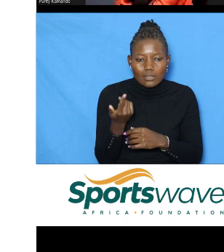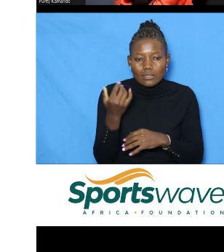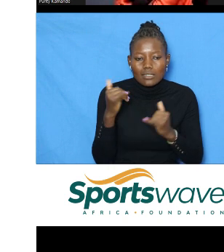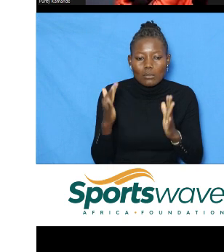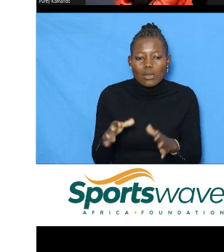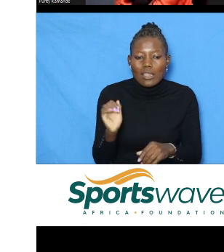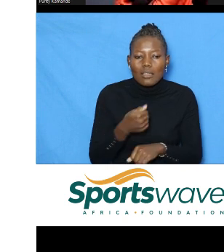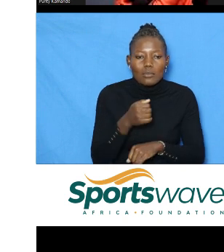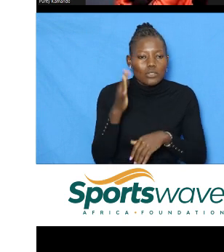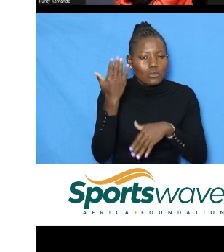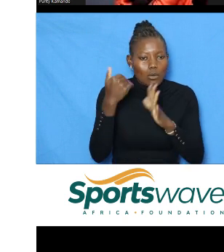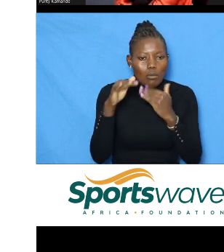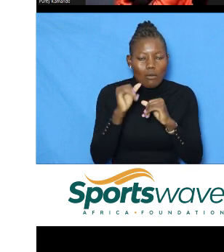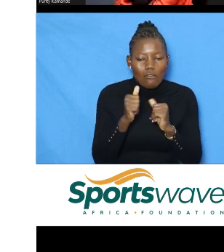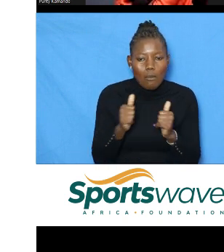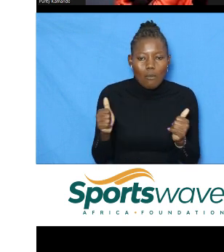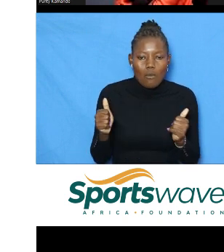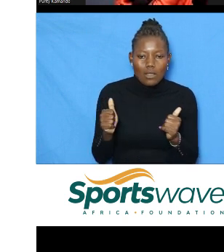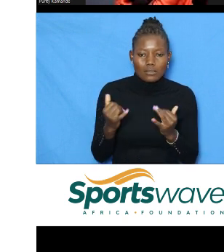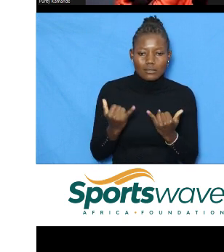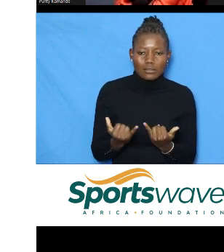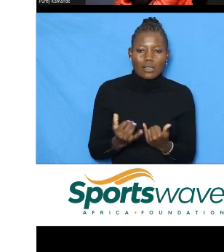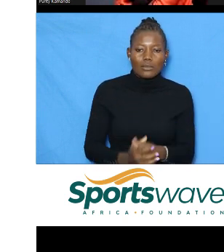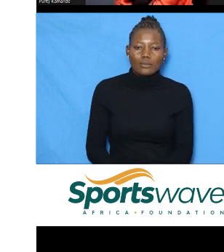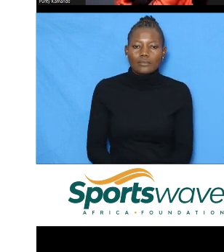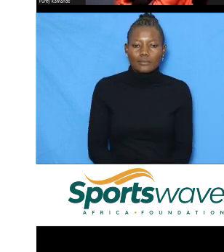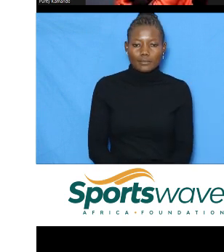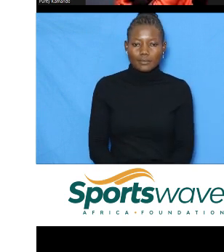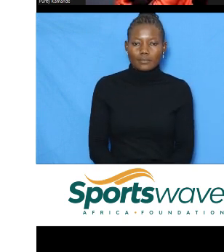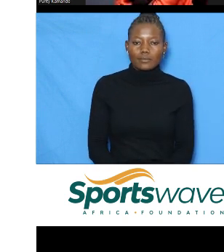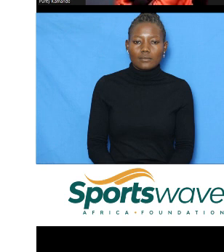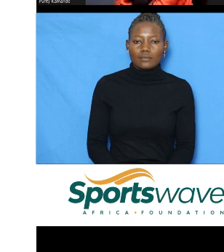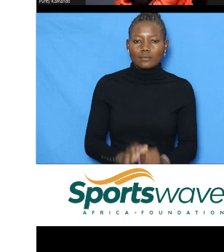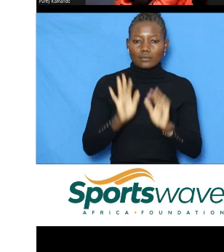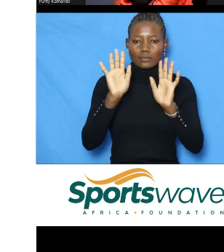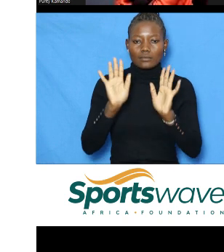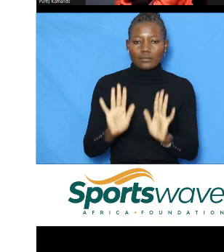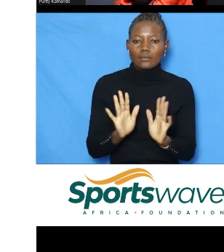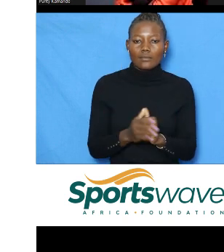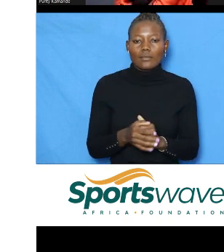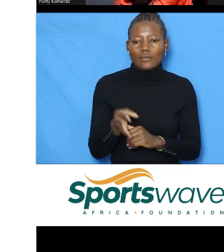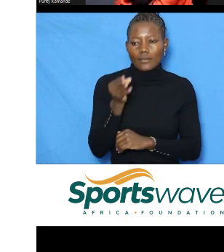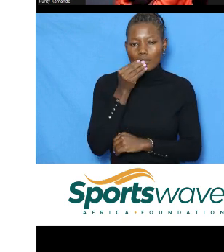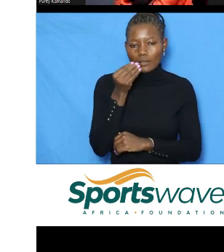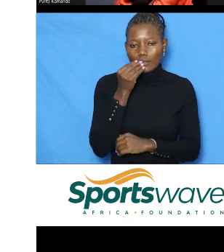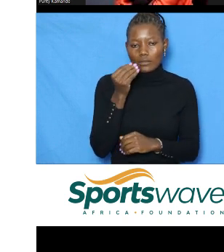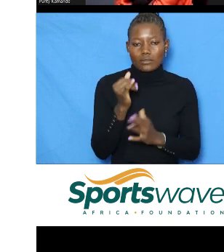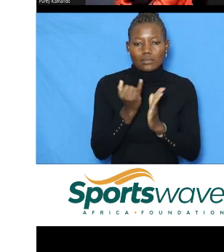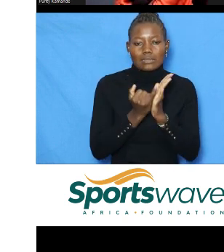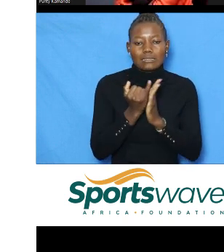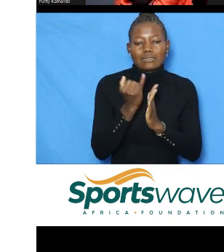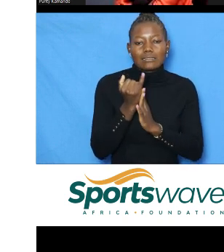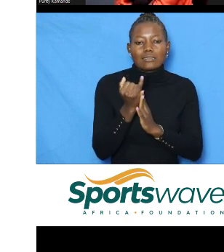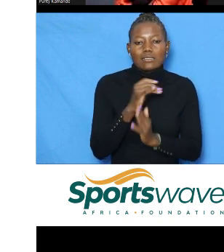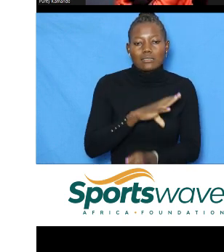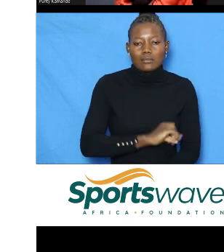is not able to perform at their best. So the importance of the pre-game meal is that it increases